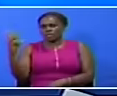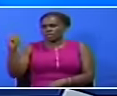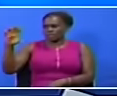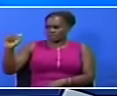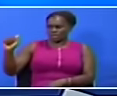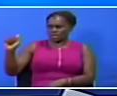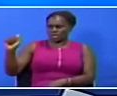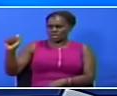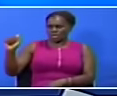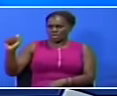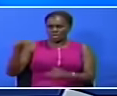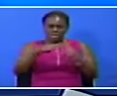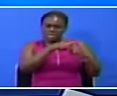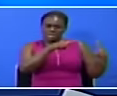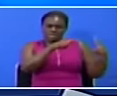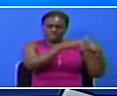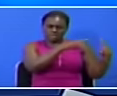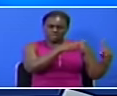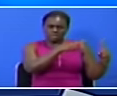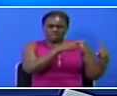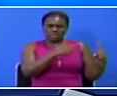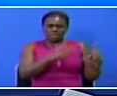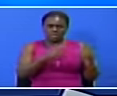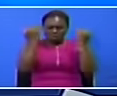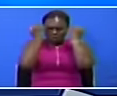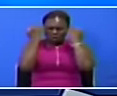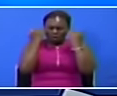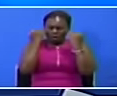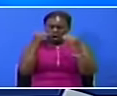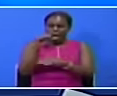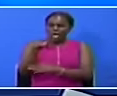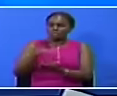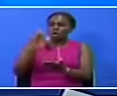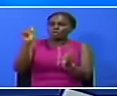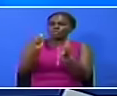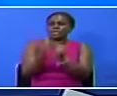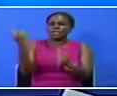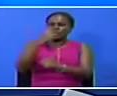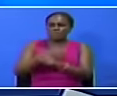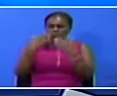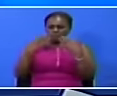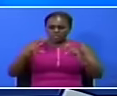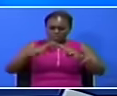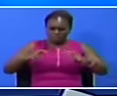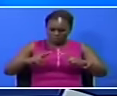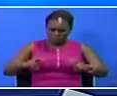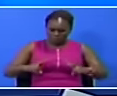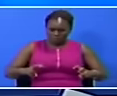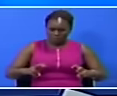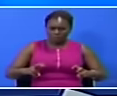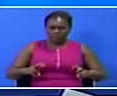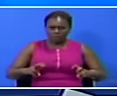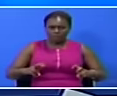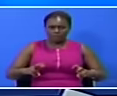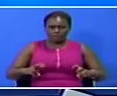aspirant James Rotemo were killed. The prosecution has asked for 10 more days to finalize investigations and place charges against the